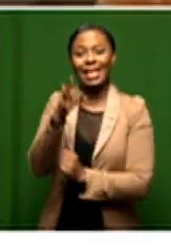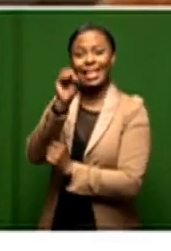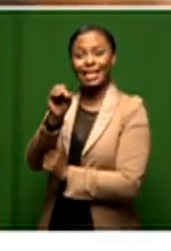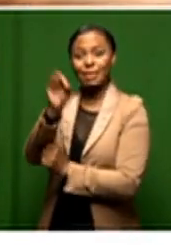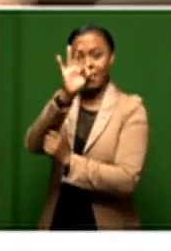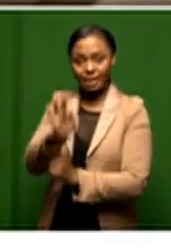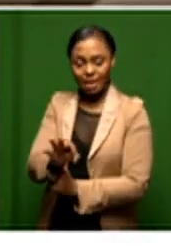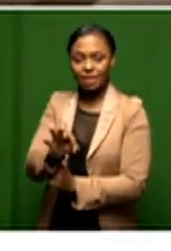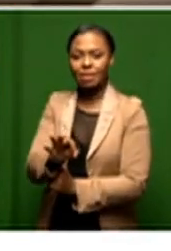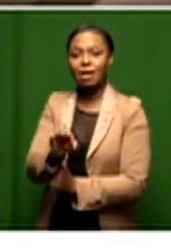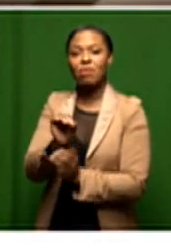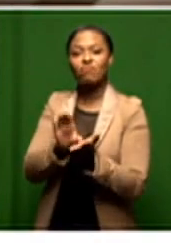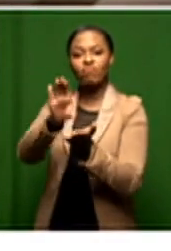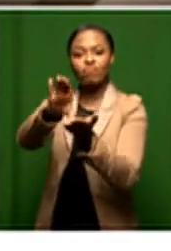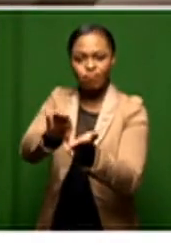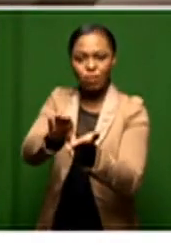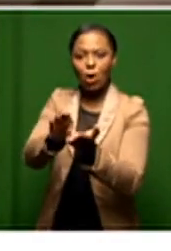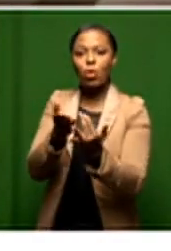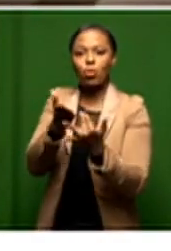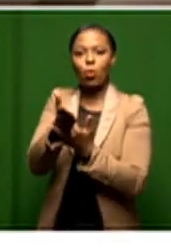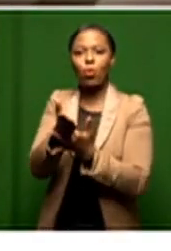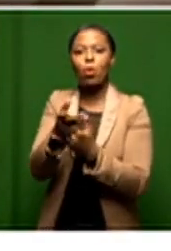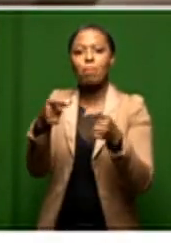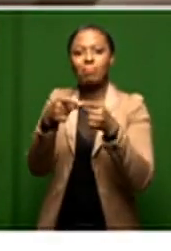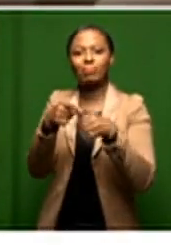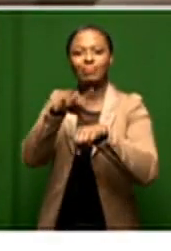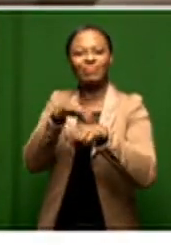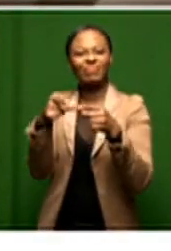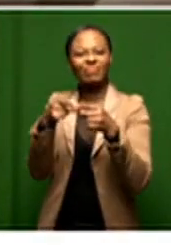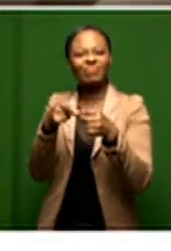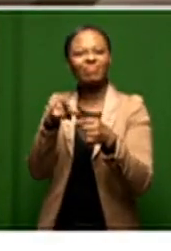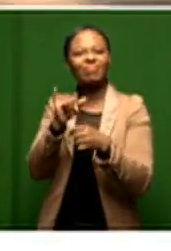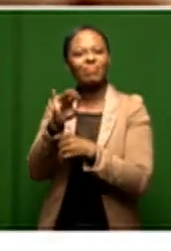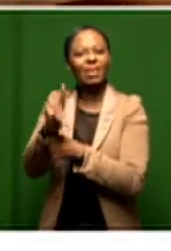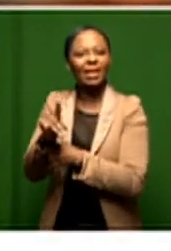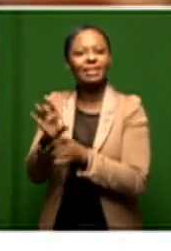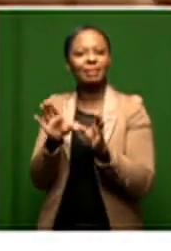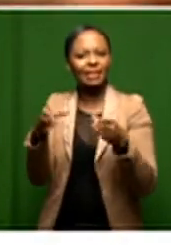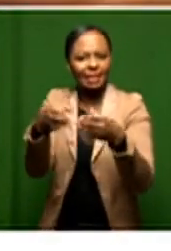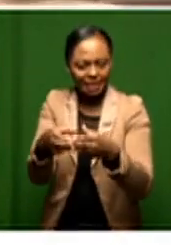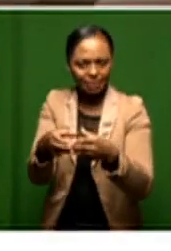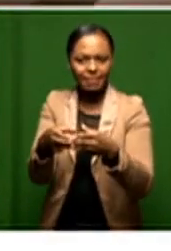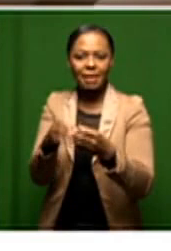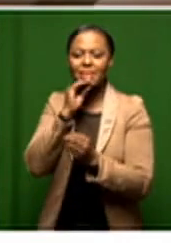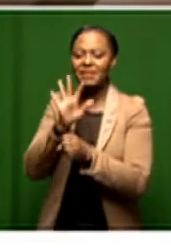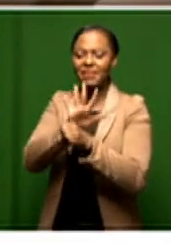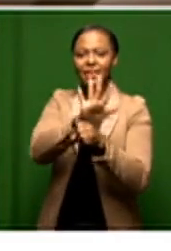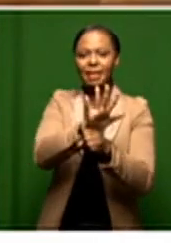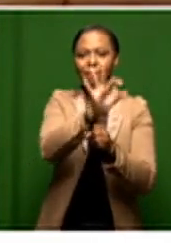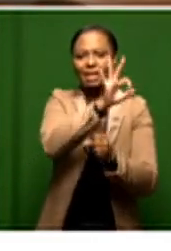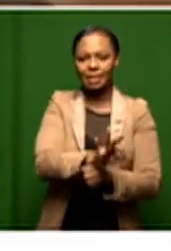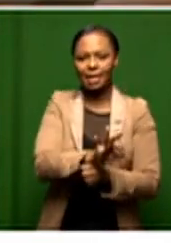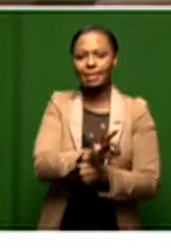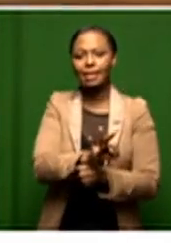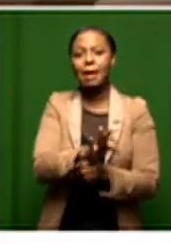30% will be funded through this medical scheme initiative that I described earlier, 15% being medical scheme